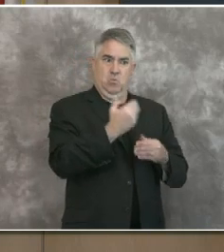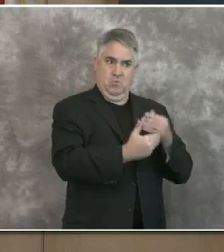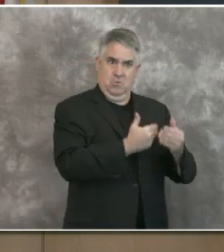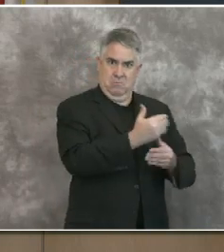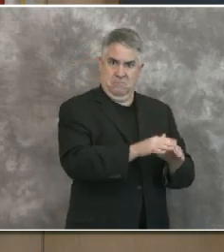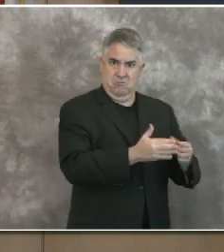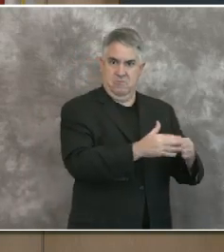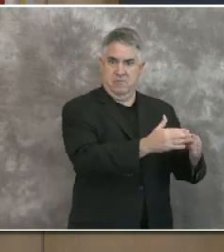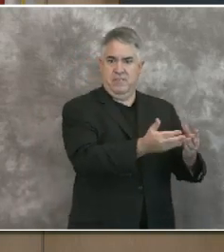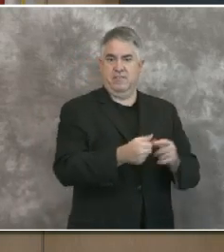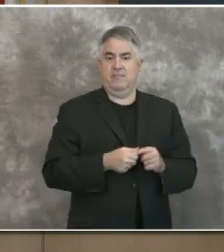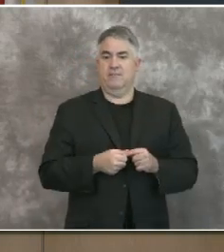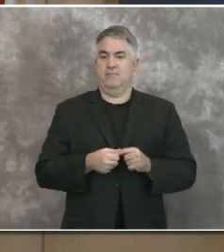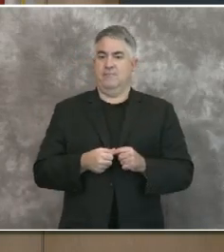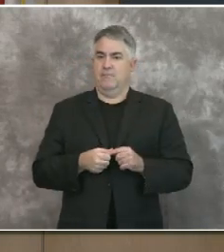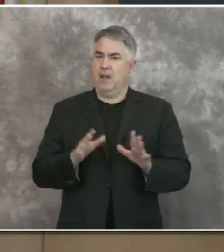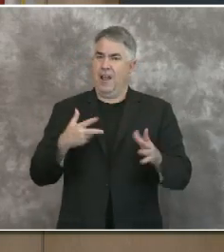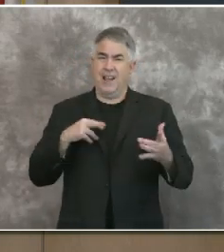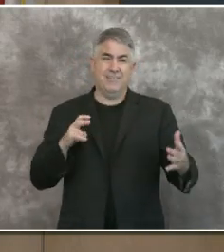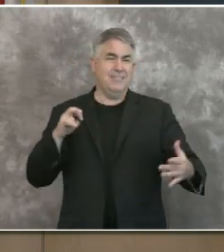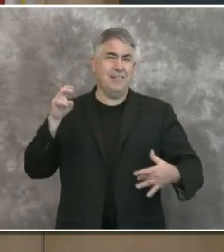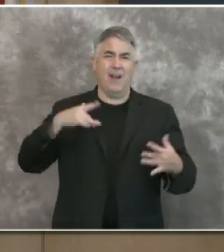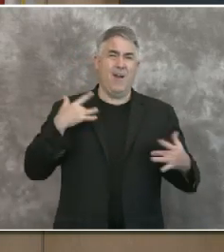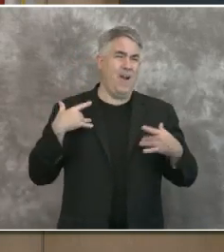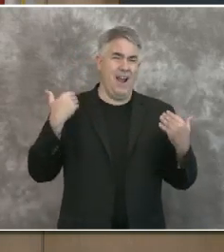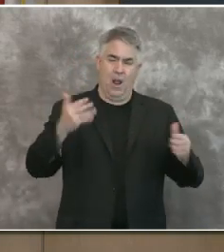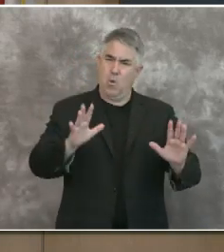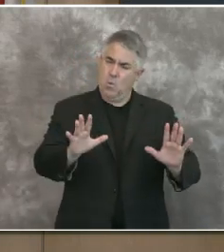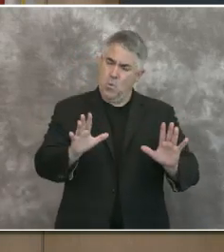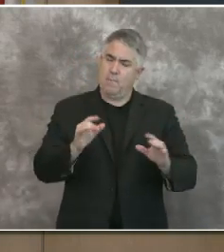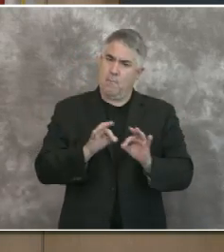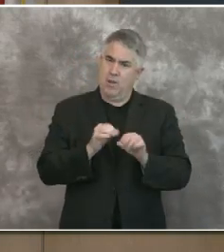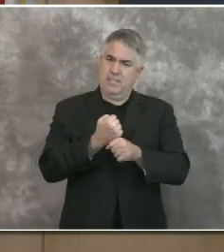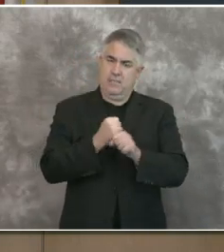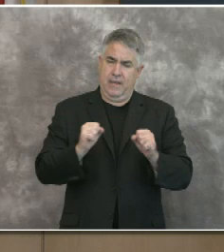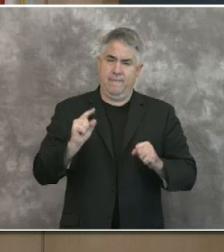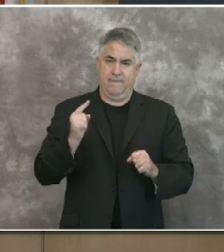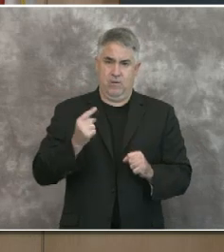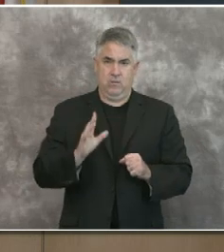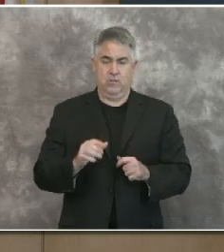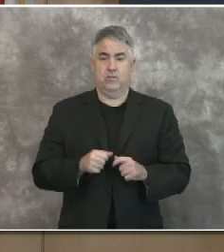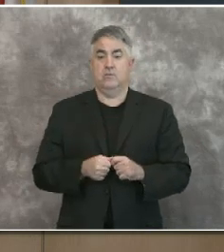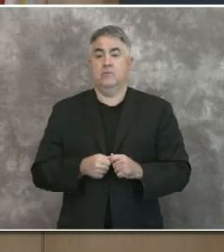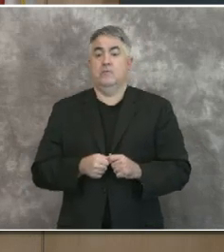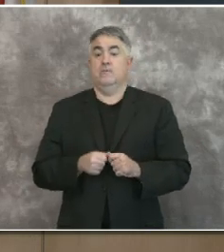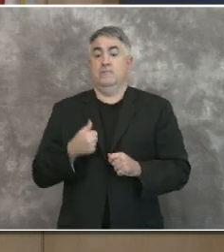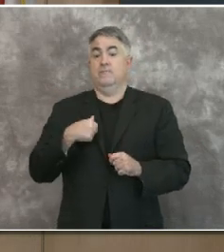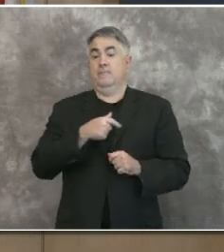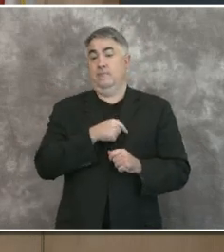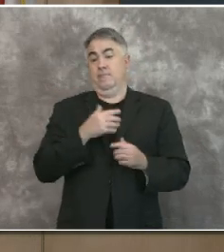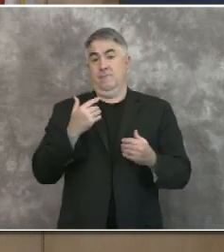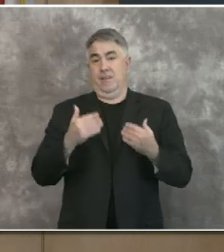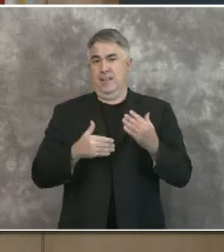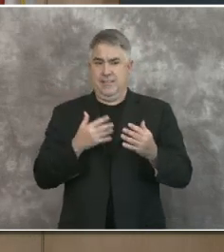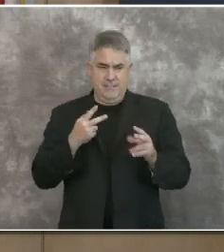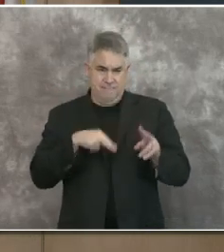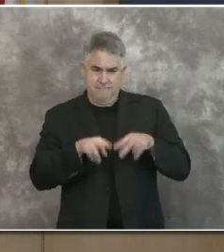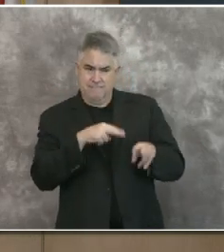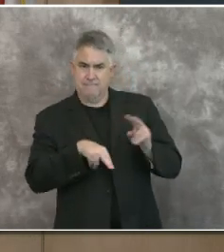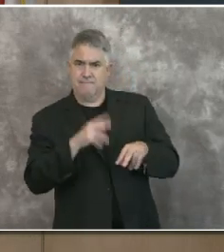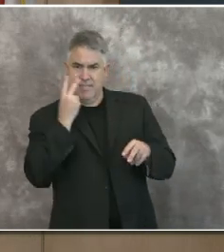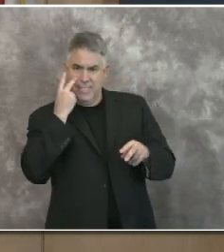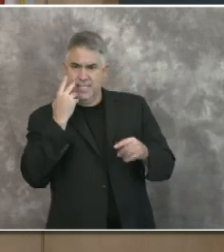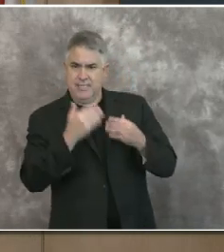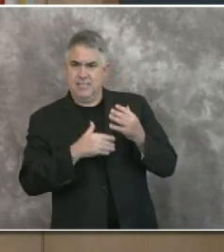Let's do this right. Let's stay safe. We all have our part to play, both our public health department, our county governments,